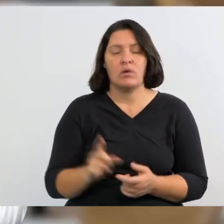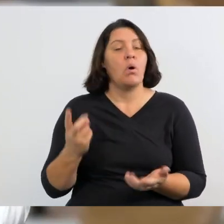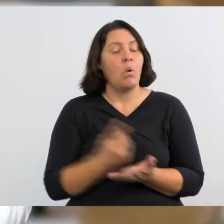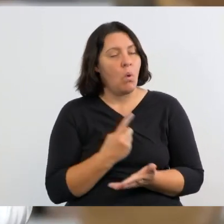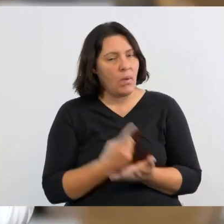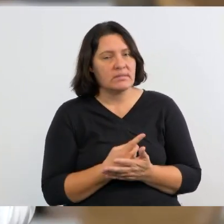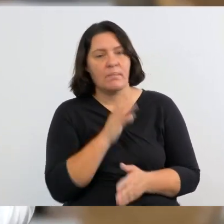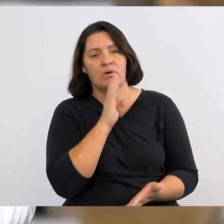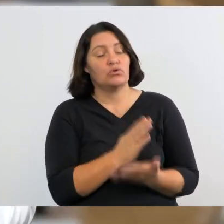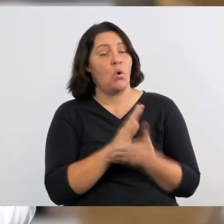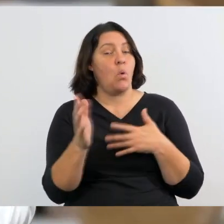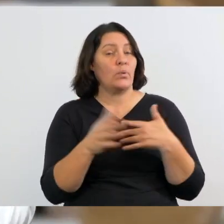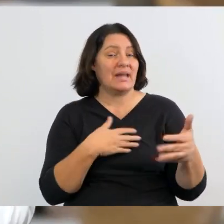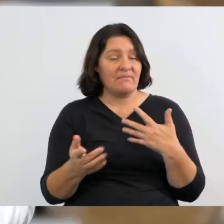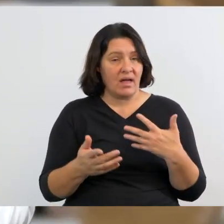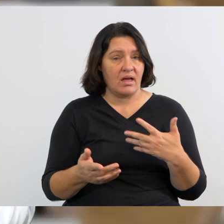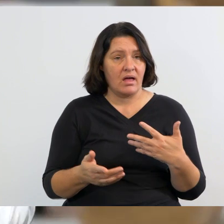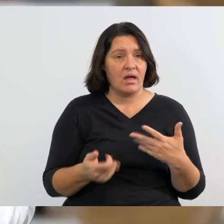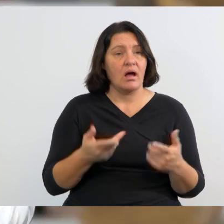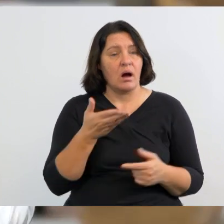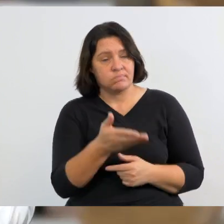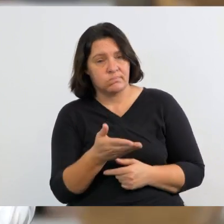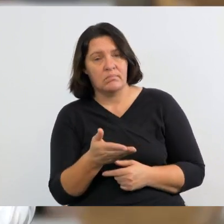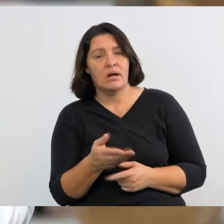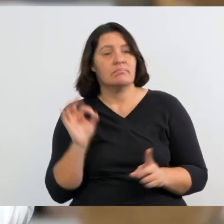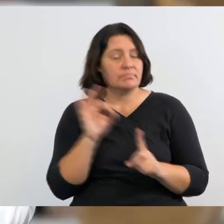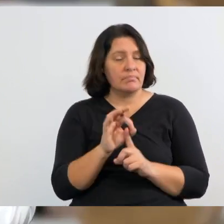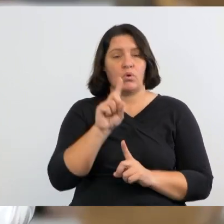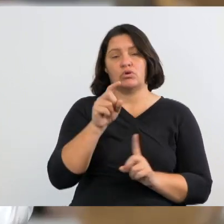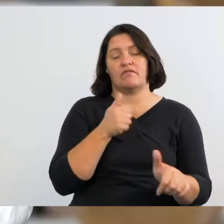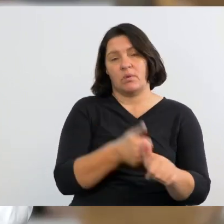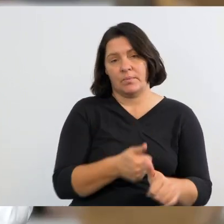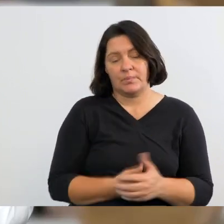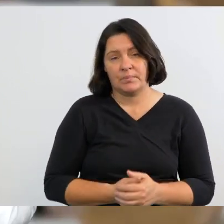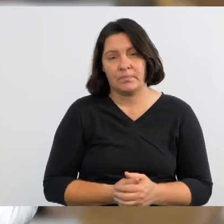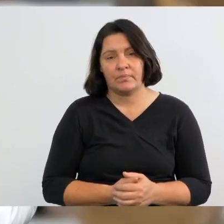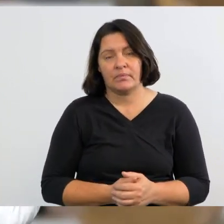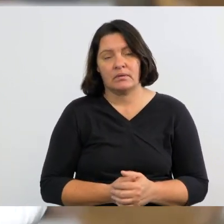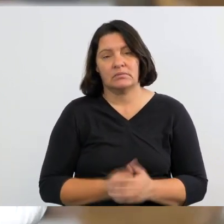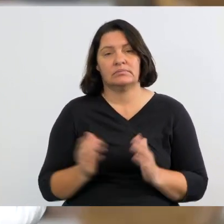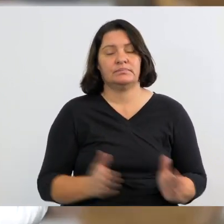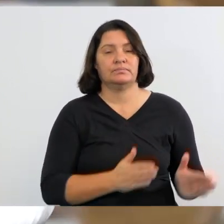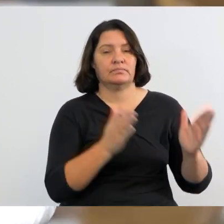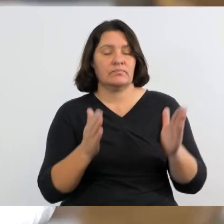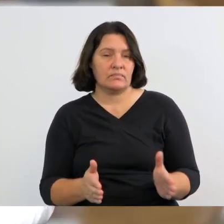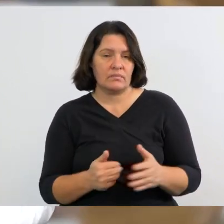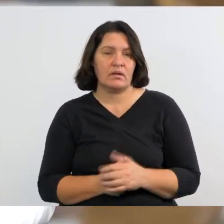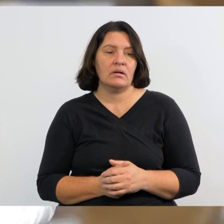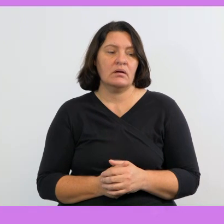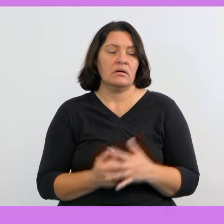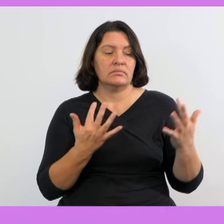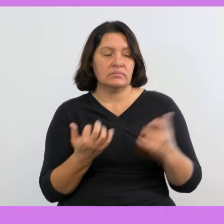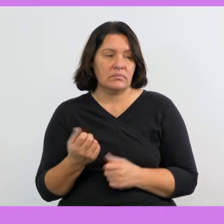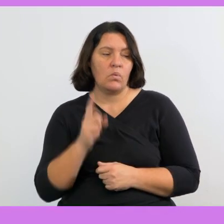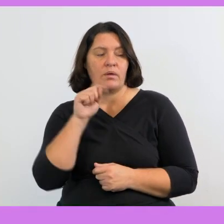attempt that specific question. All right, now let's quickly move on to our next sum, that is 1.5. I'm saying, and